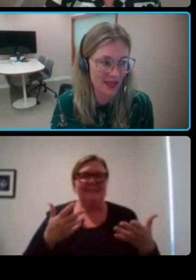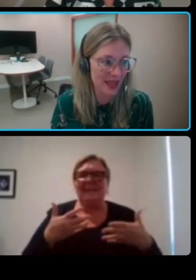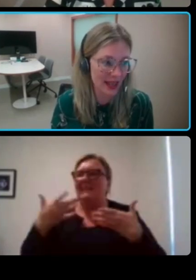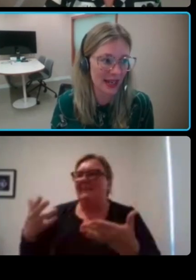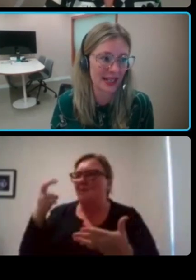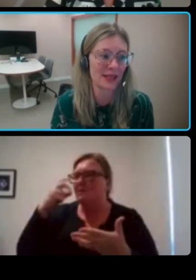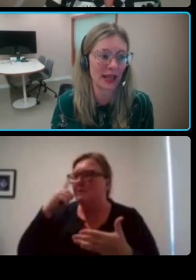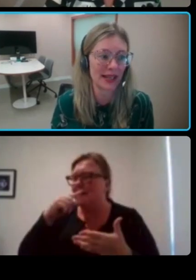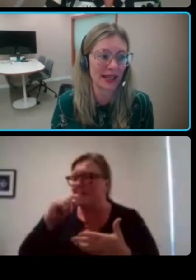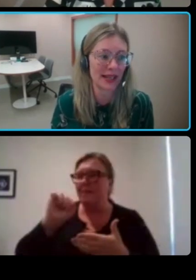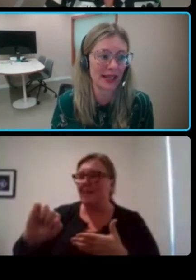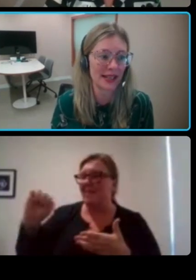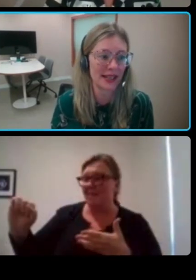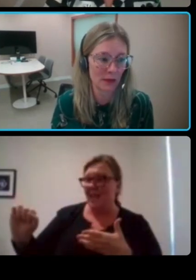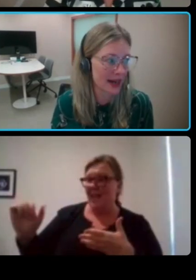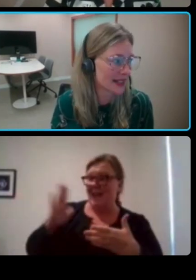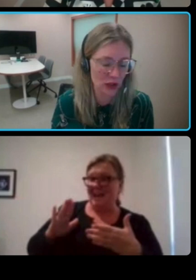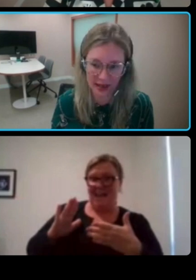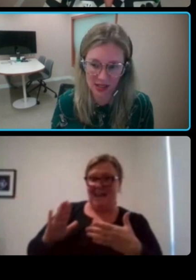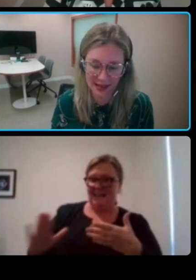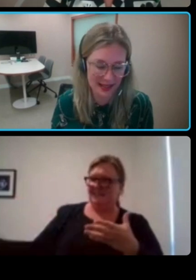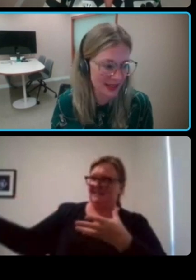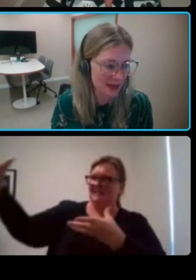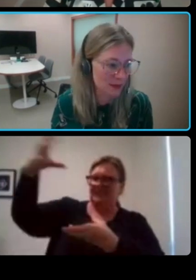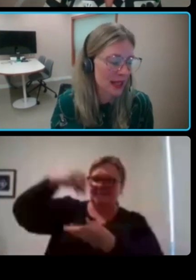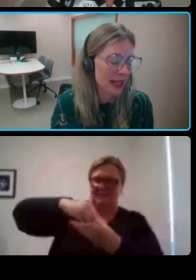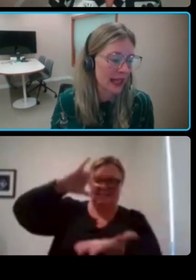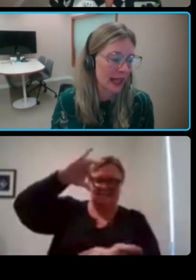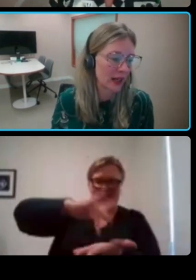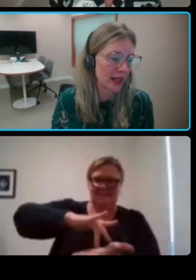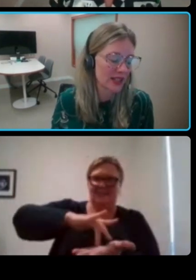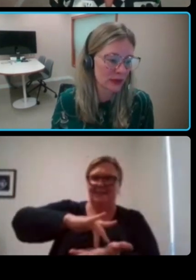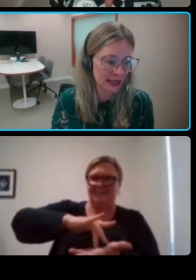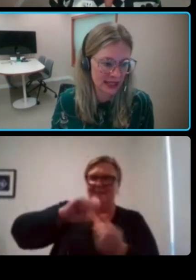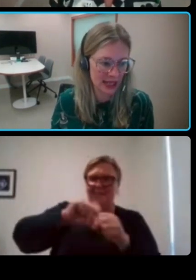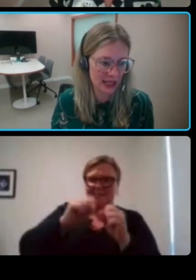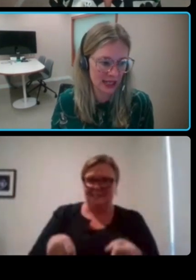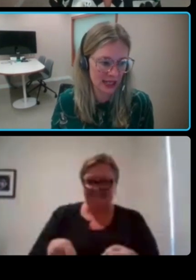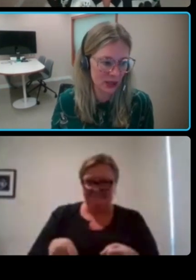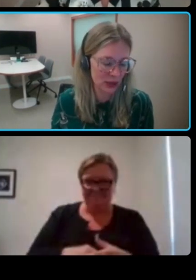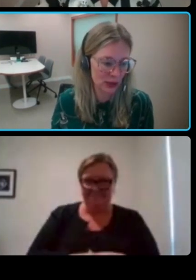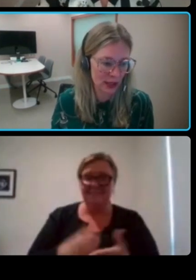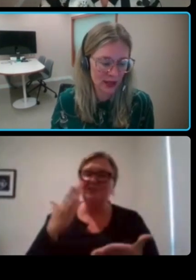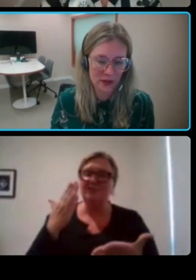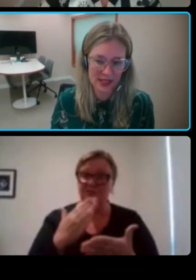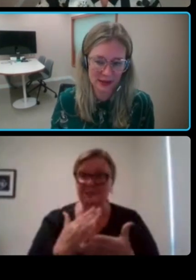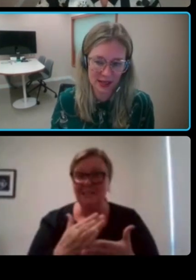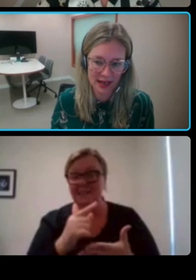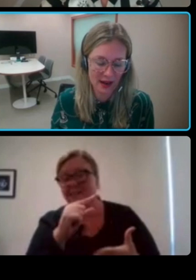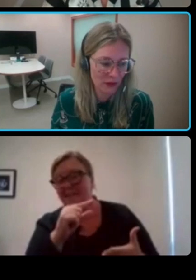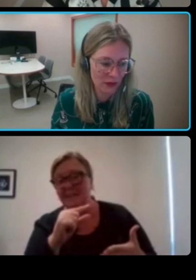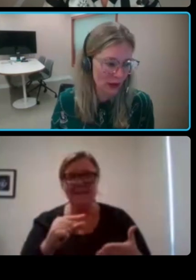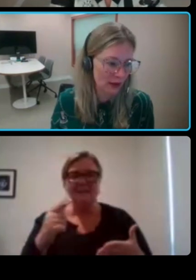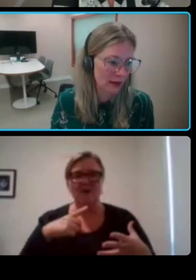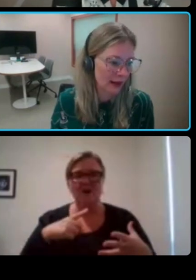Australians and their needs are placed and remain at the centre of the new aged care system. And it's really intended to